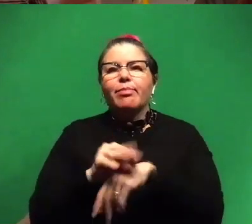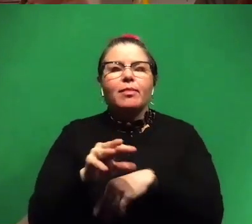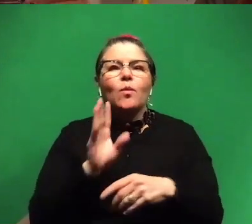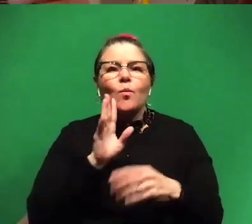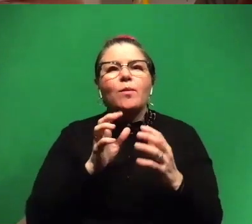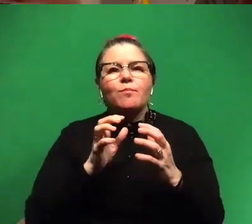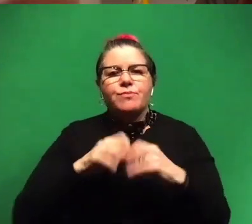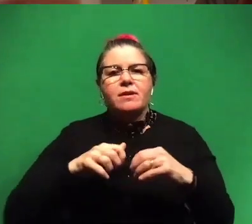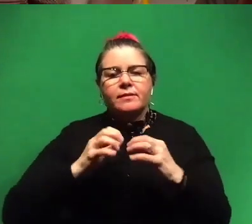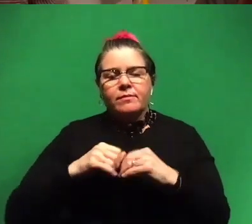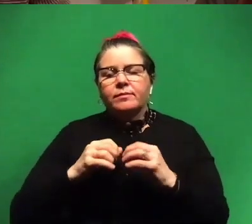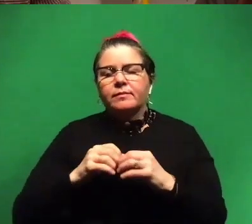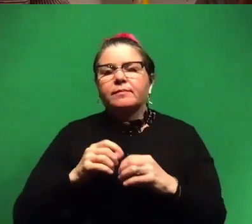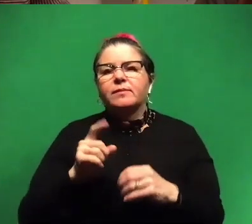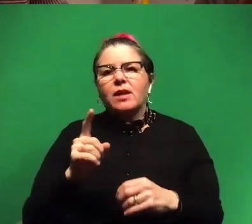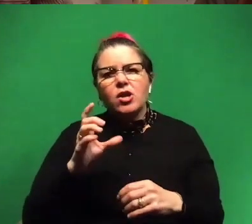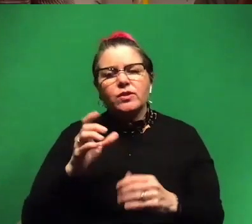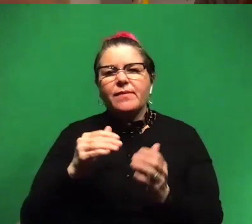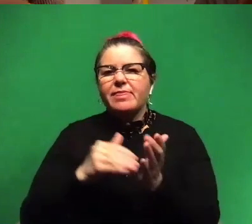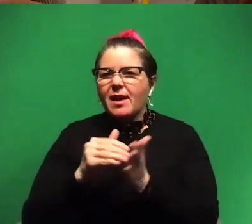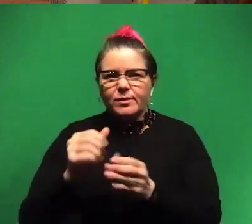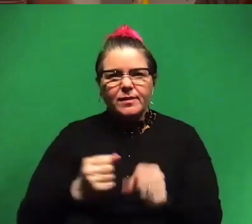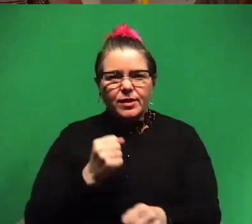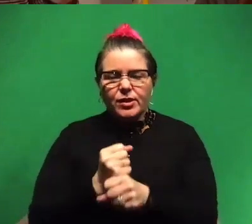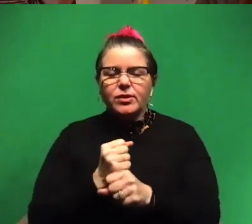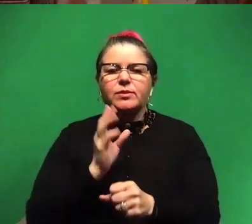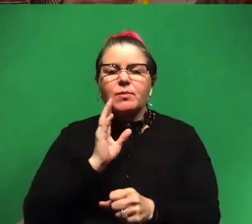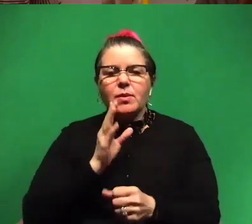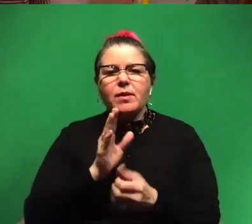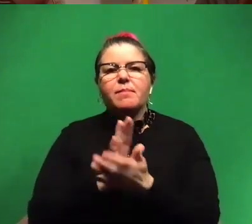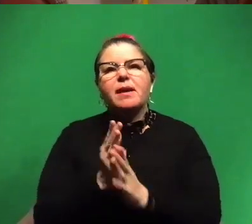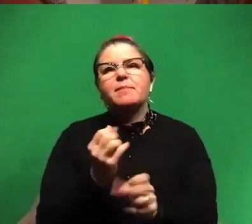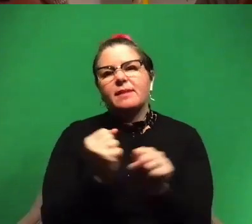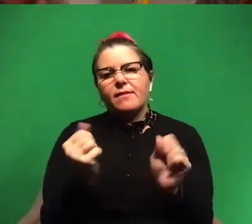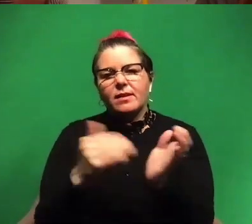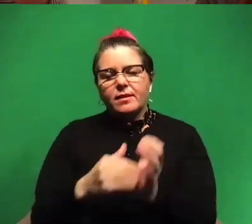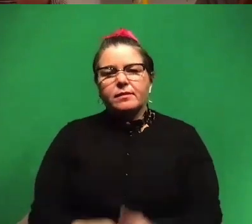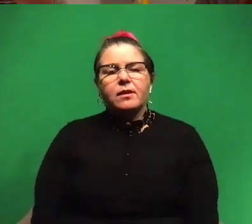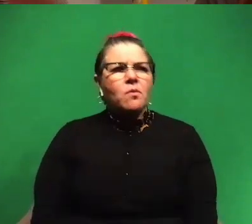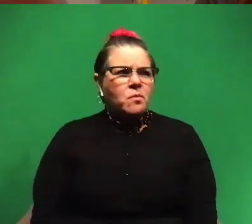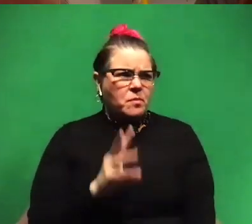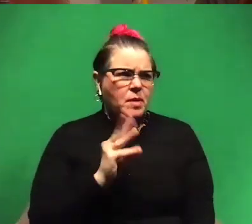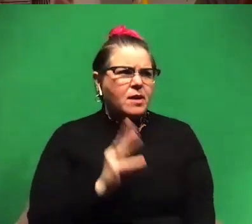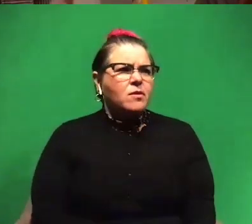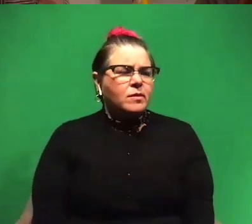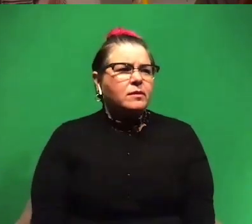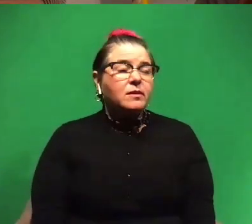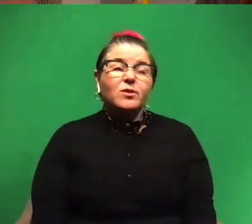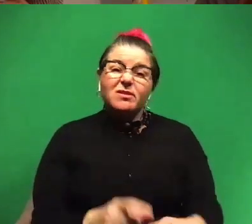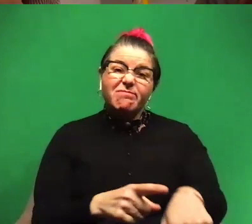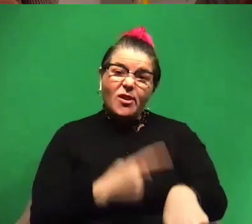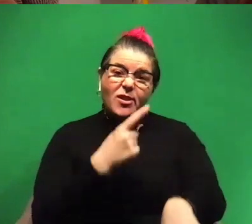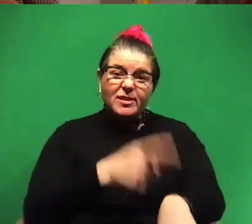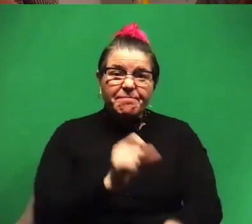down, and over hundreds of thousands of years, it will become safe again. Oh, wow. Yeah. So it takes a really long time.